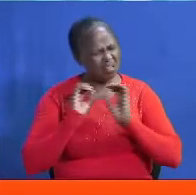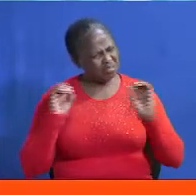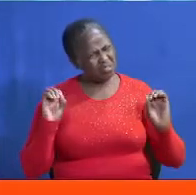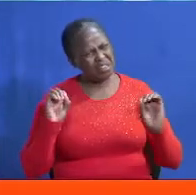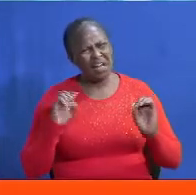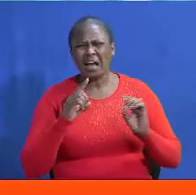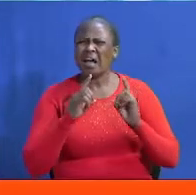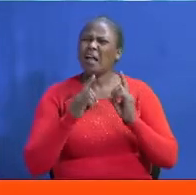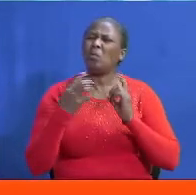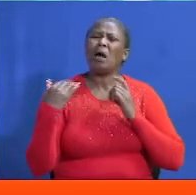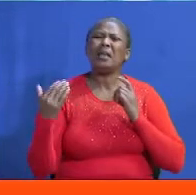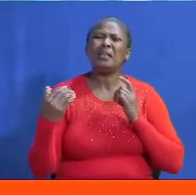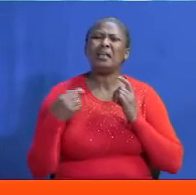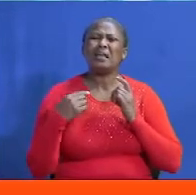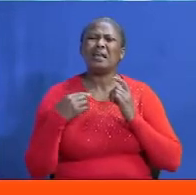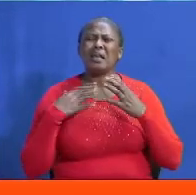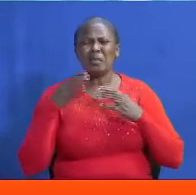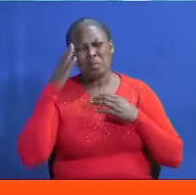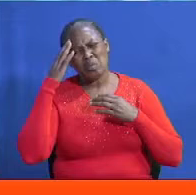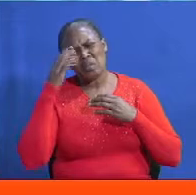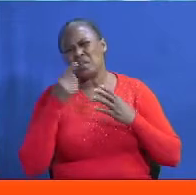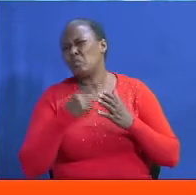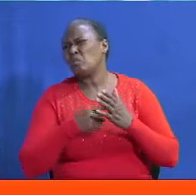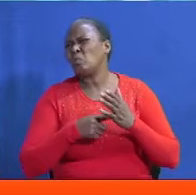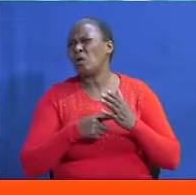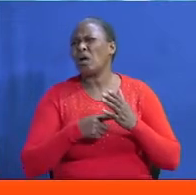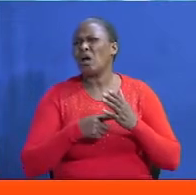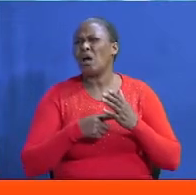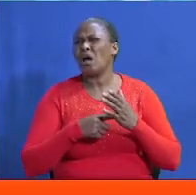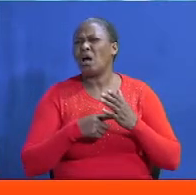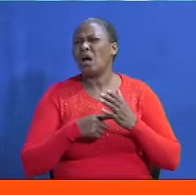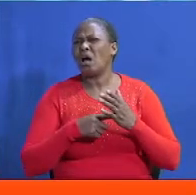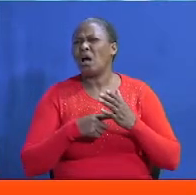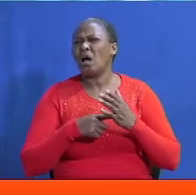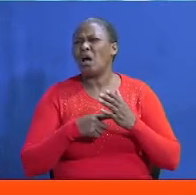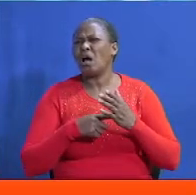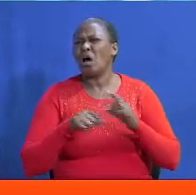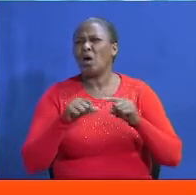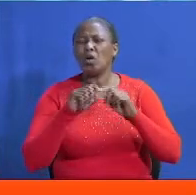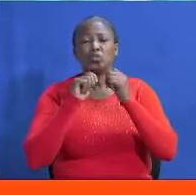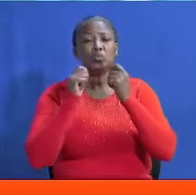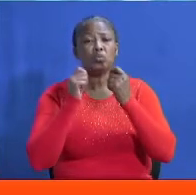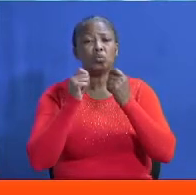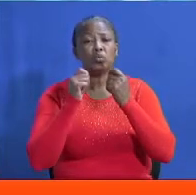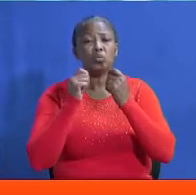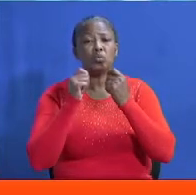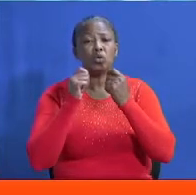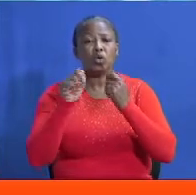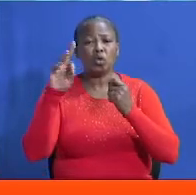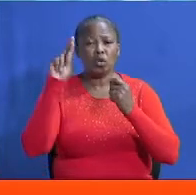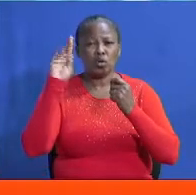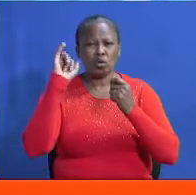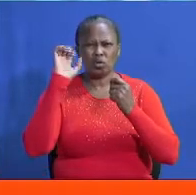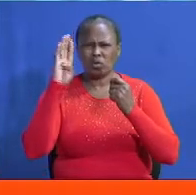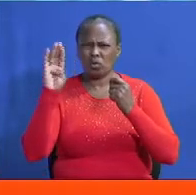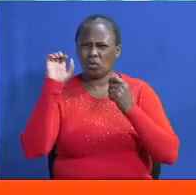things that people think that causes post-election violence, they think it's tribalism. And I think